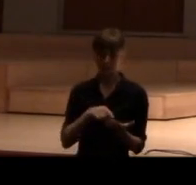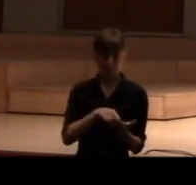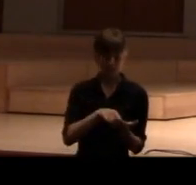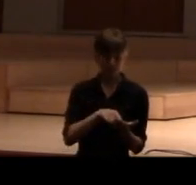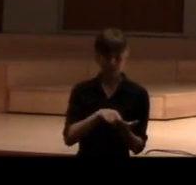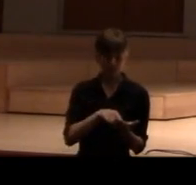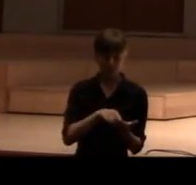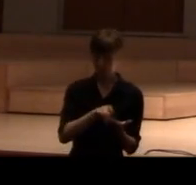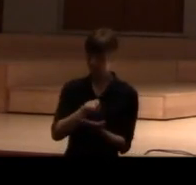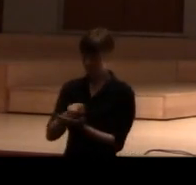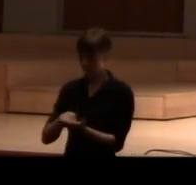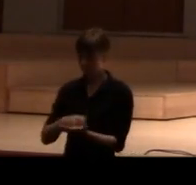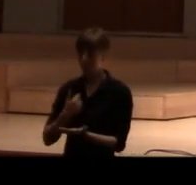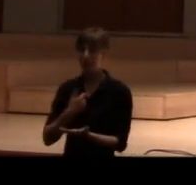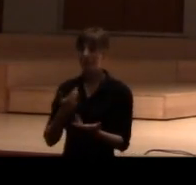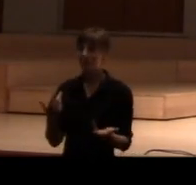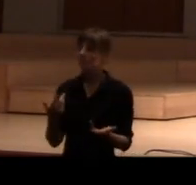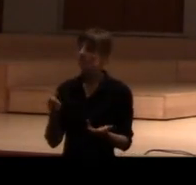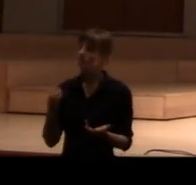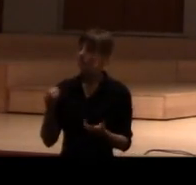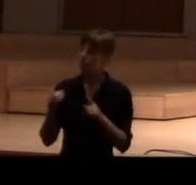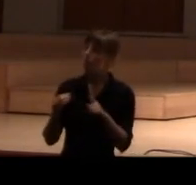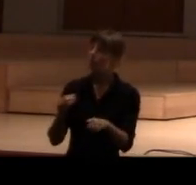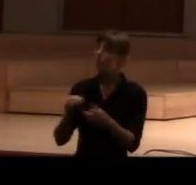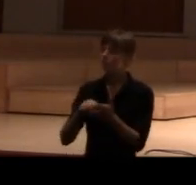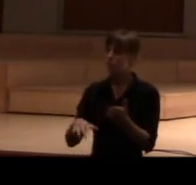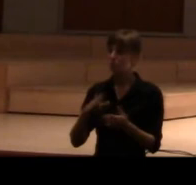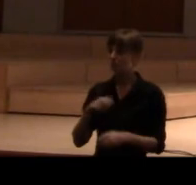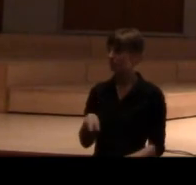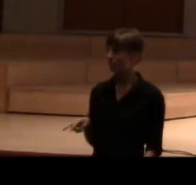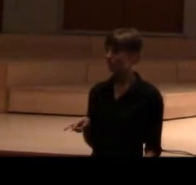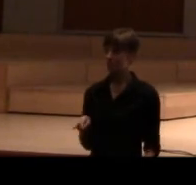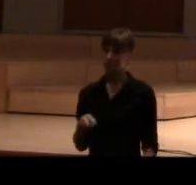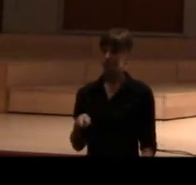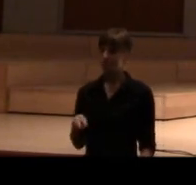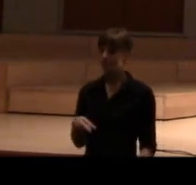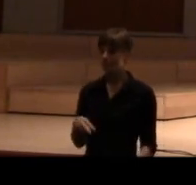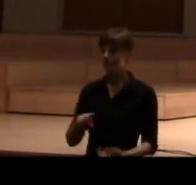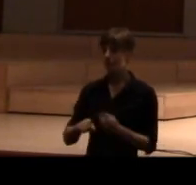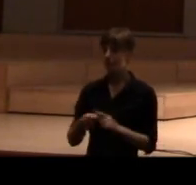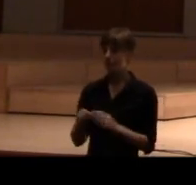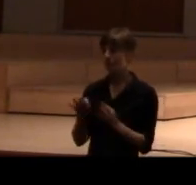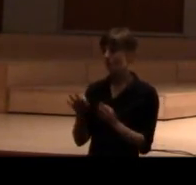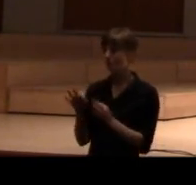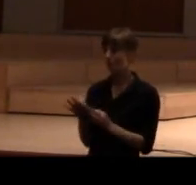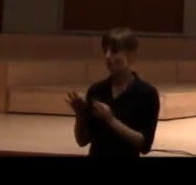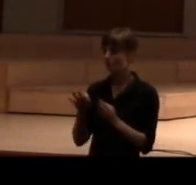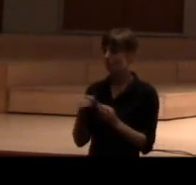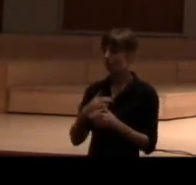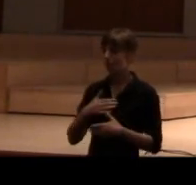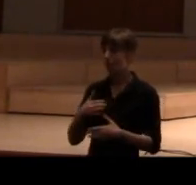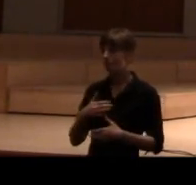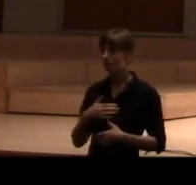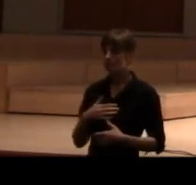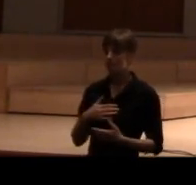A to point B? So the student is going to look at their friends, roll their eyes, maybe sigh a little, go home. They'll get on the Facebook